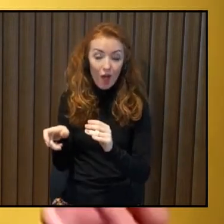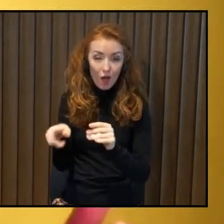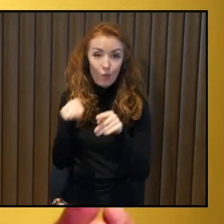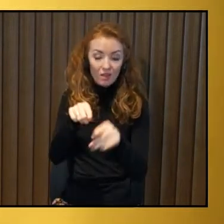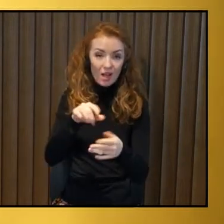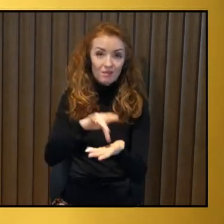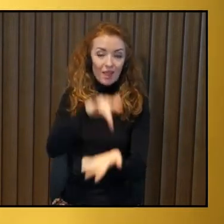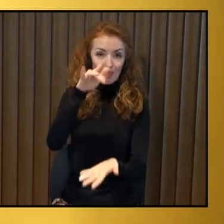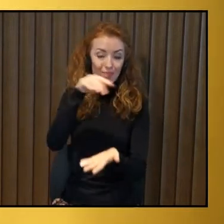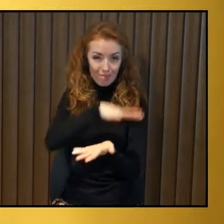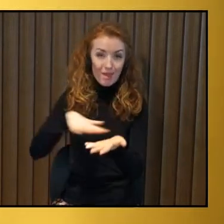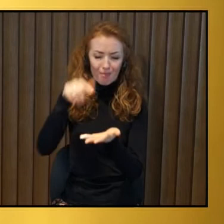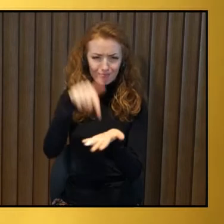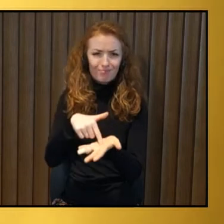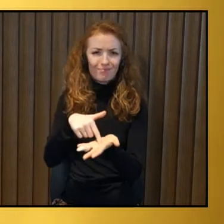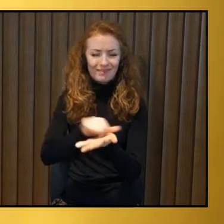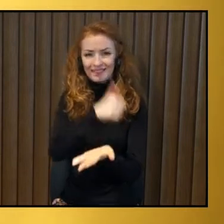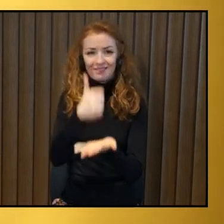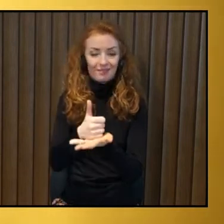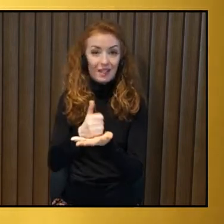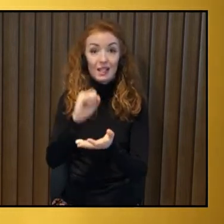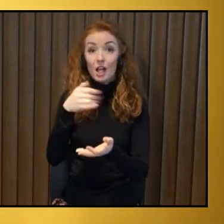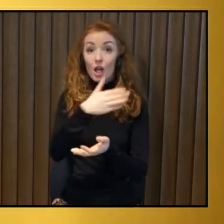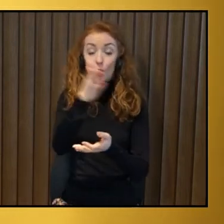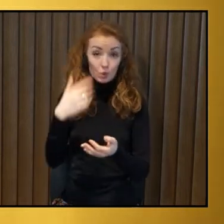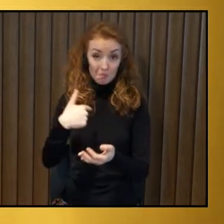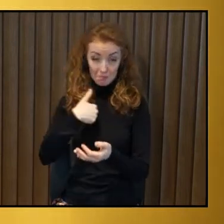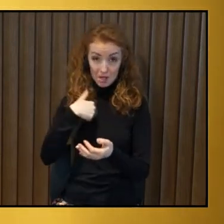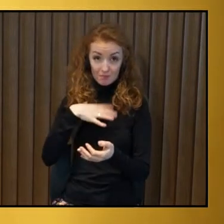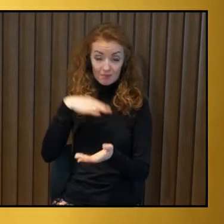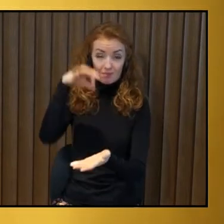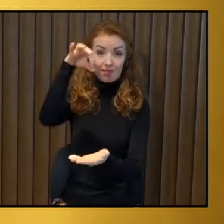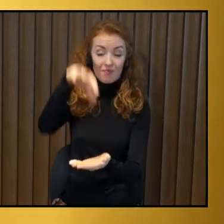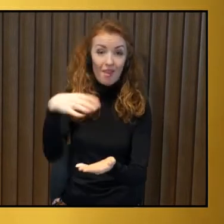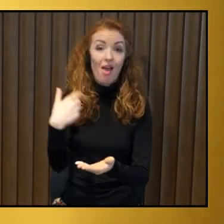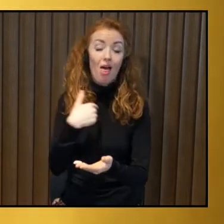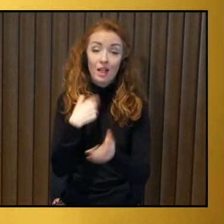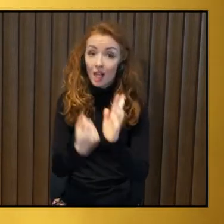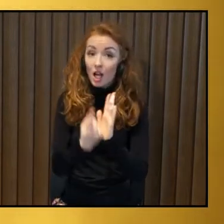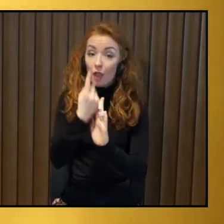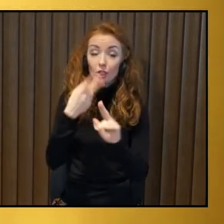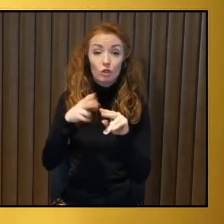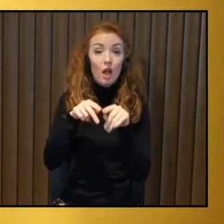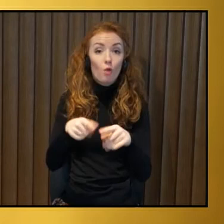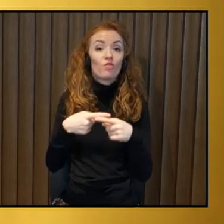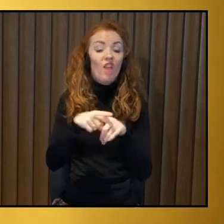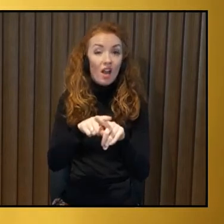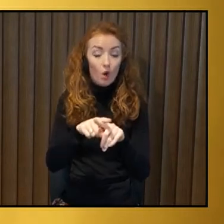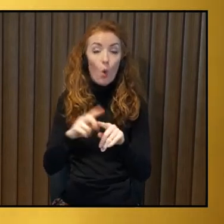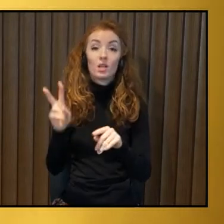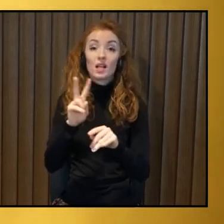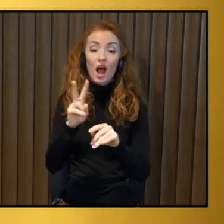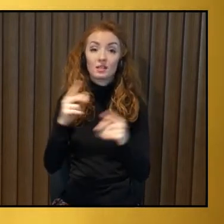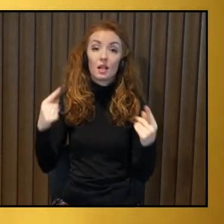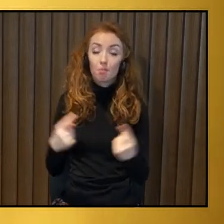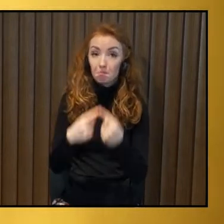that works for people like me. But if we want to reach the most marginalized groups in society, we have to put them